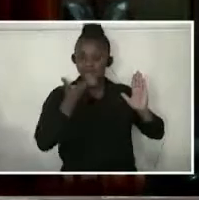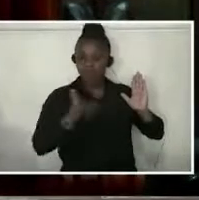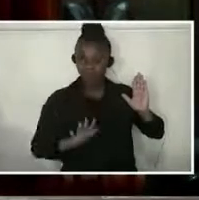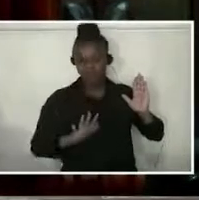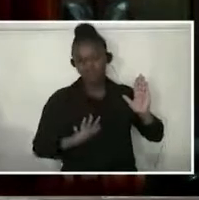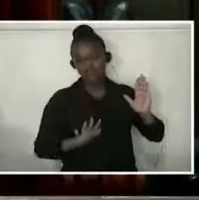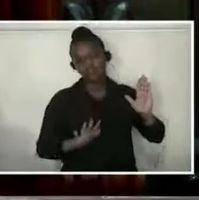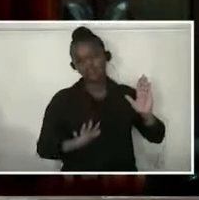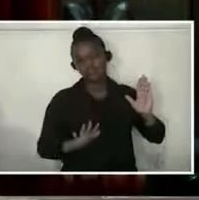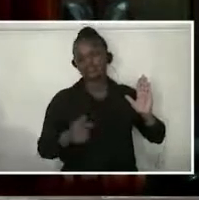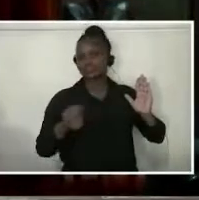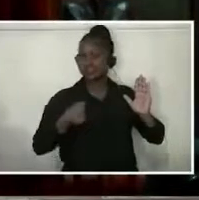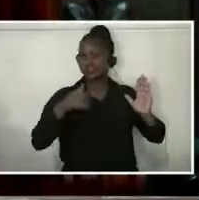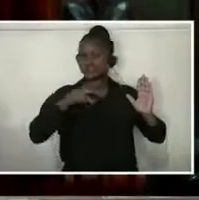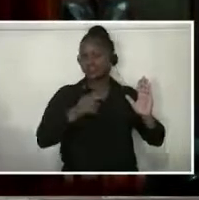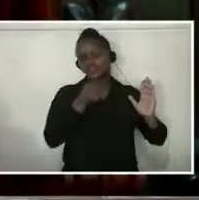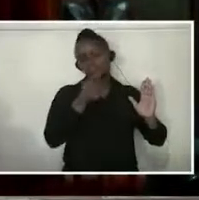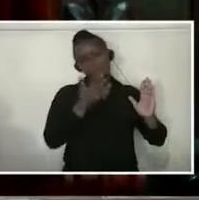all of you